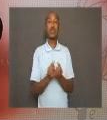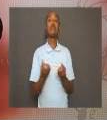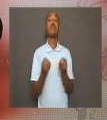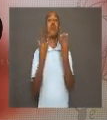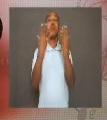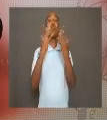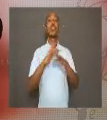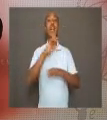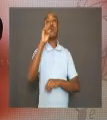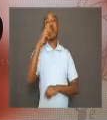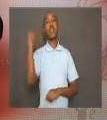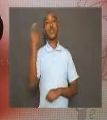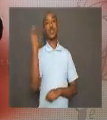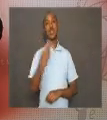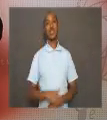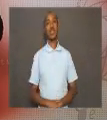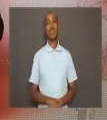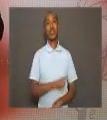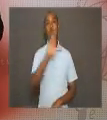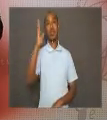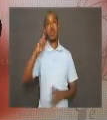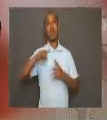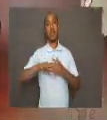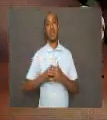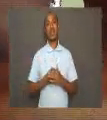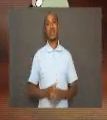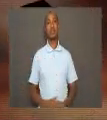more than one use. You may begin.